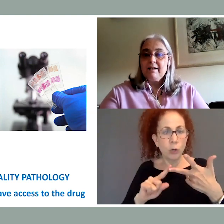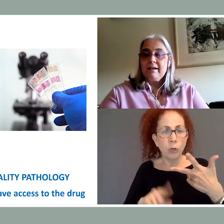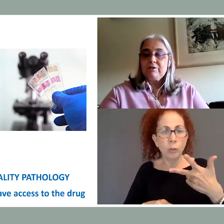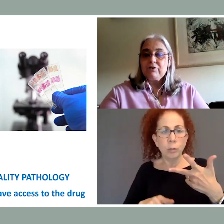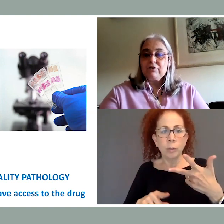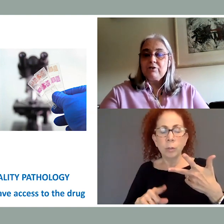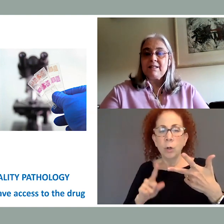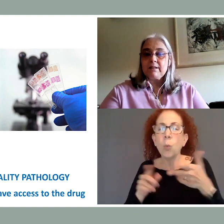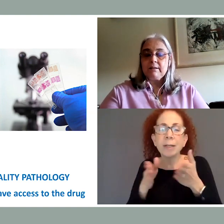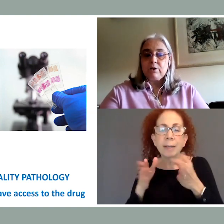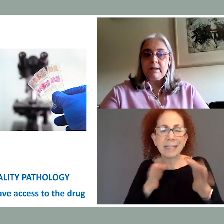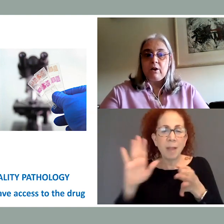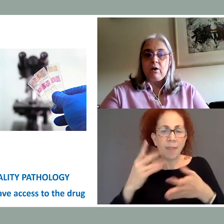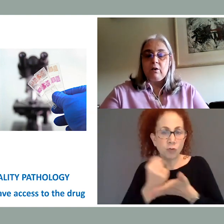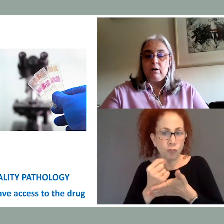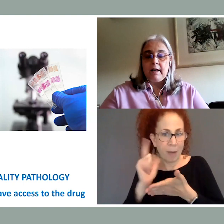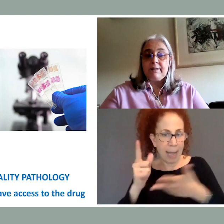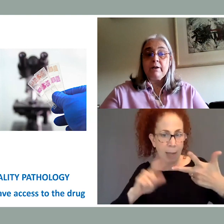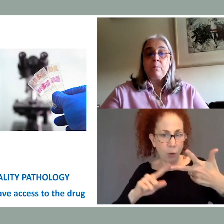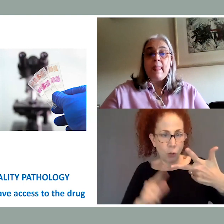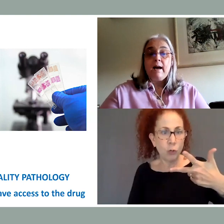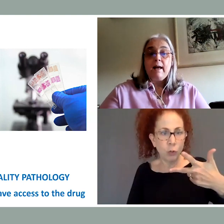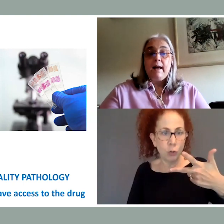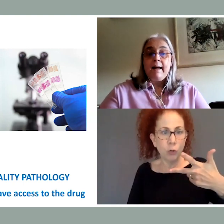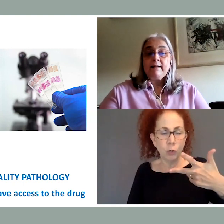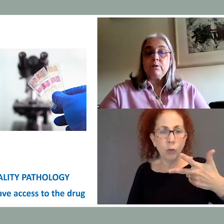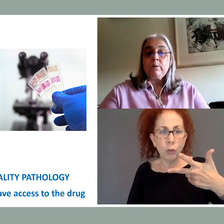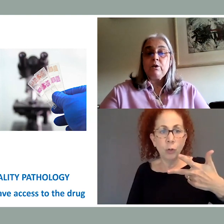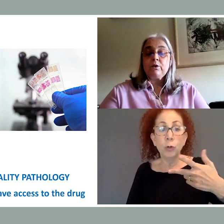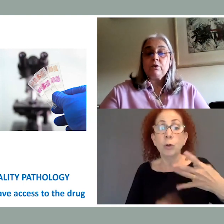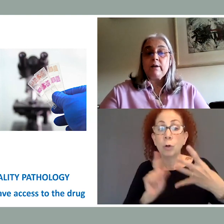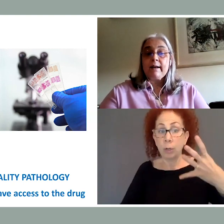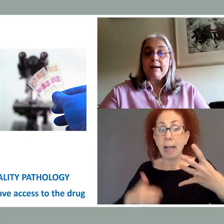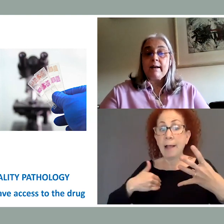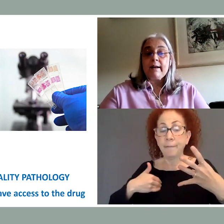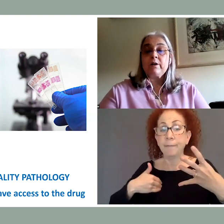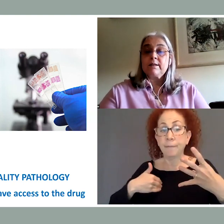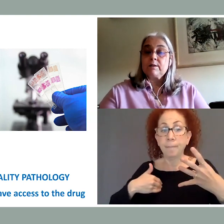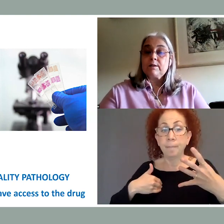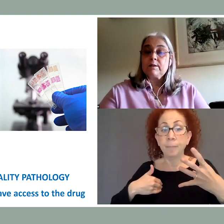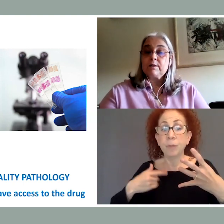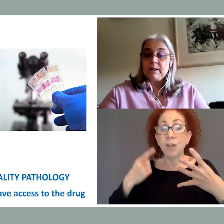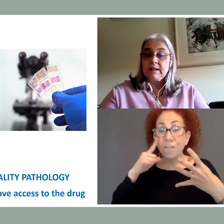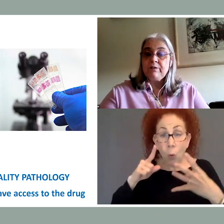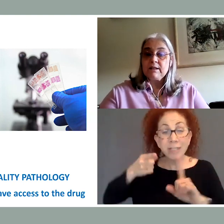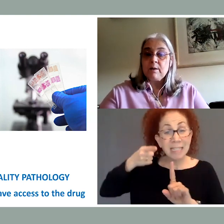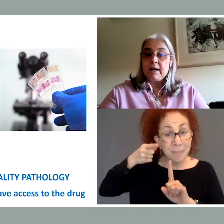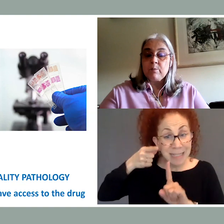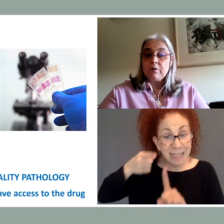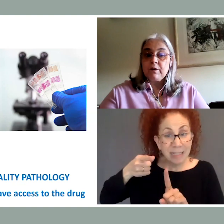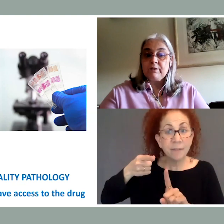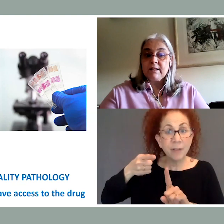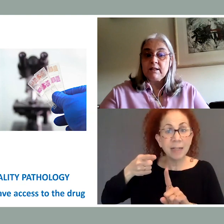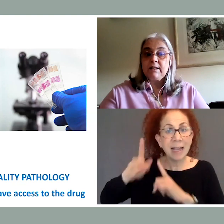their treatments a little bit later. And we also have, for a specific